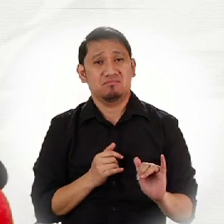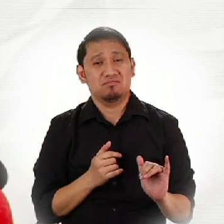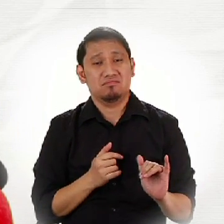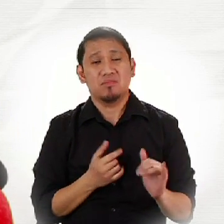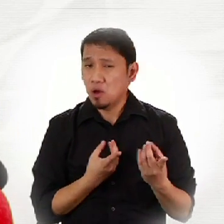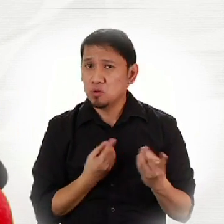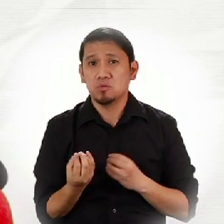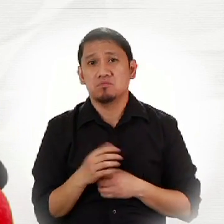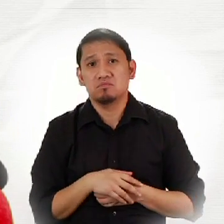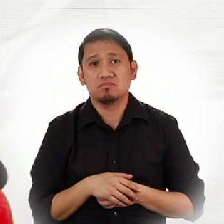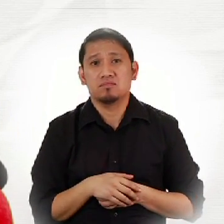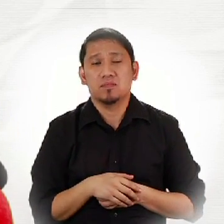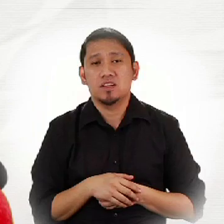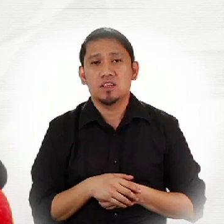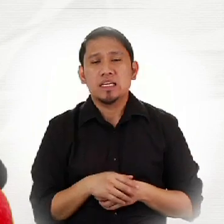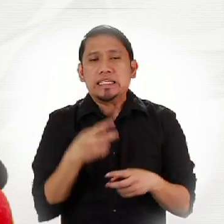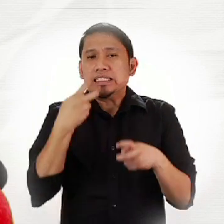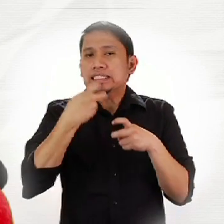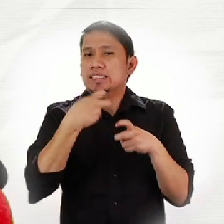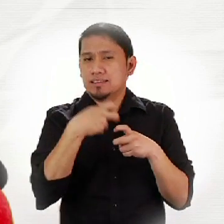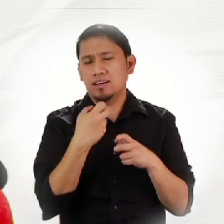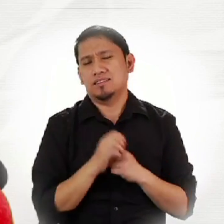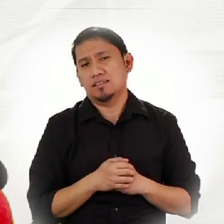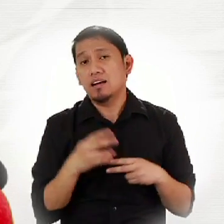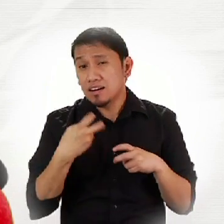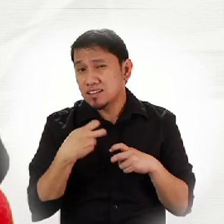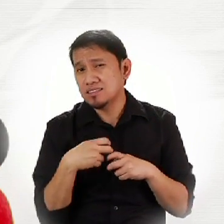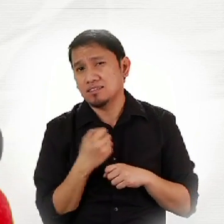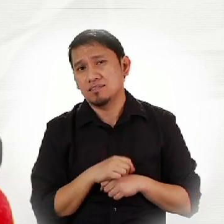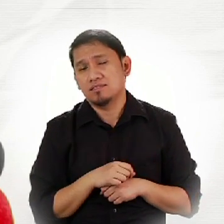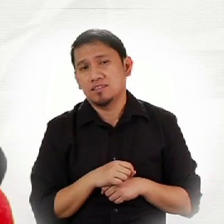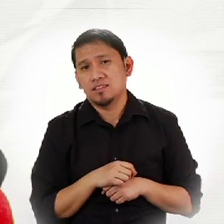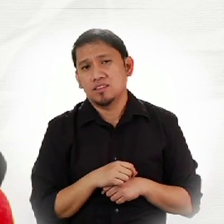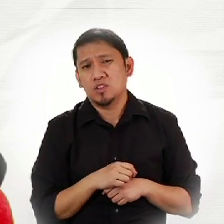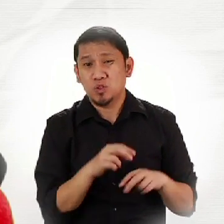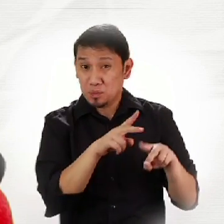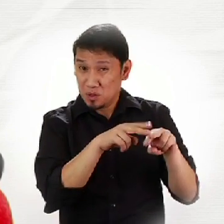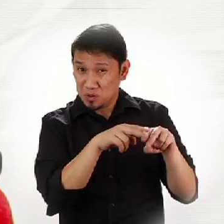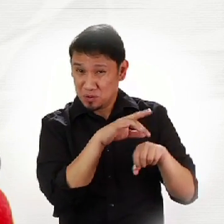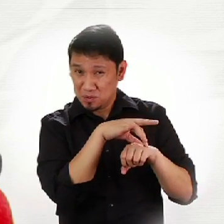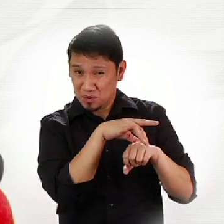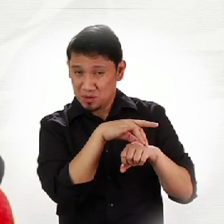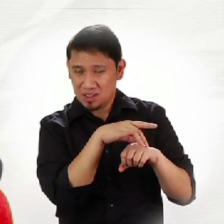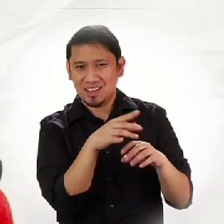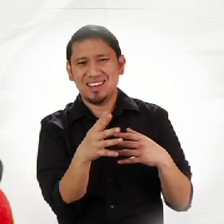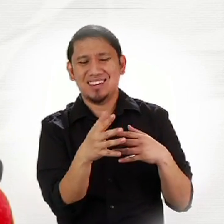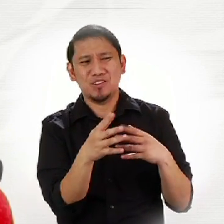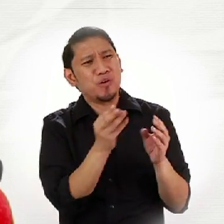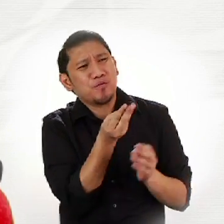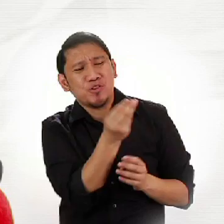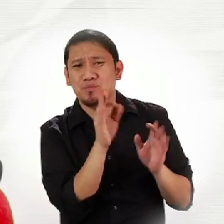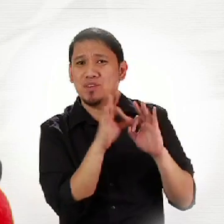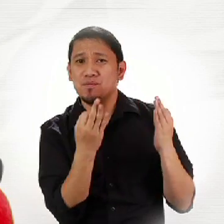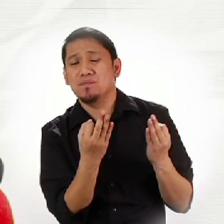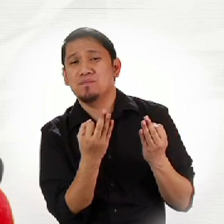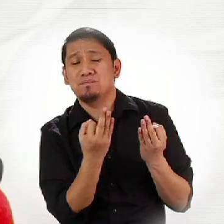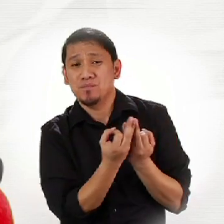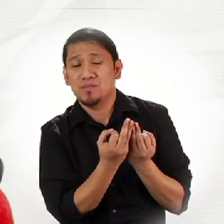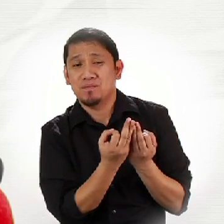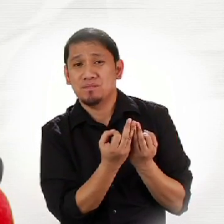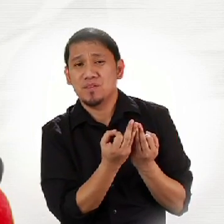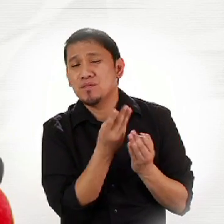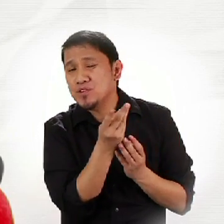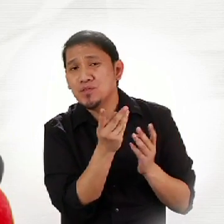is difficult to be salt to a few people, even to your family. But